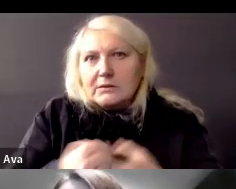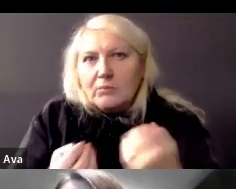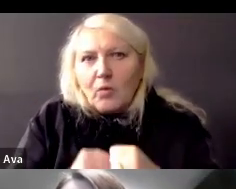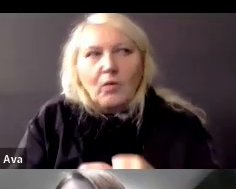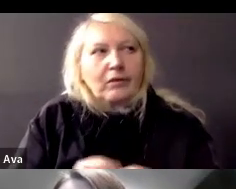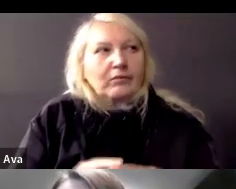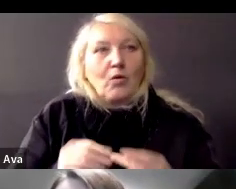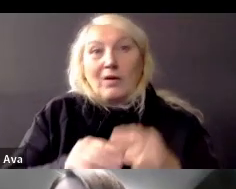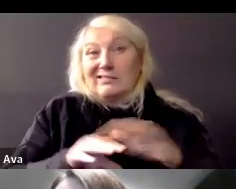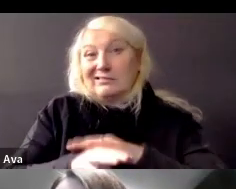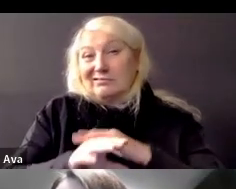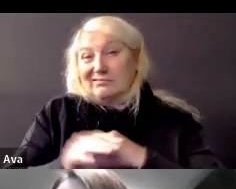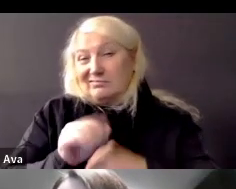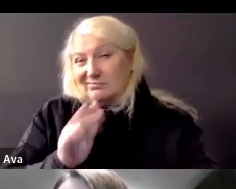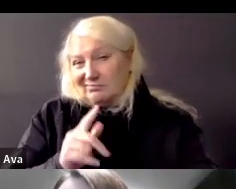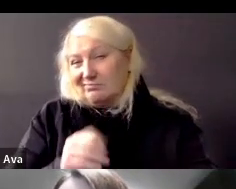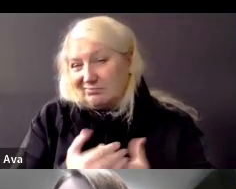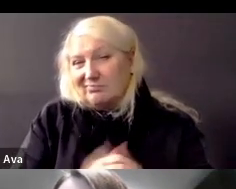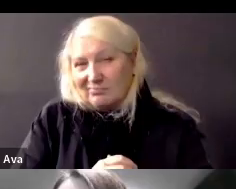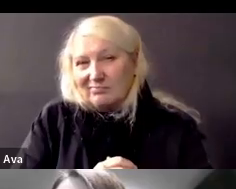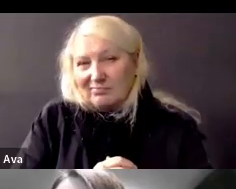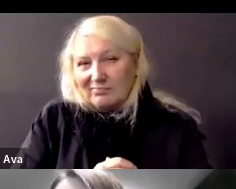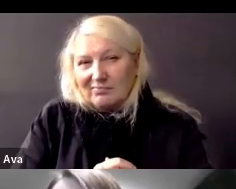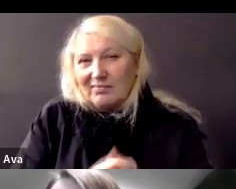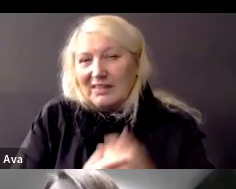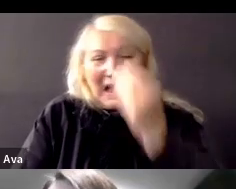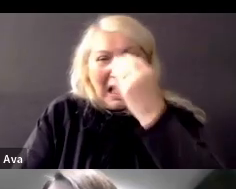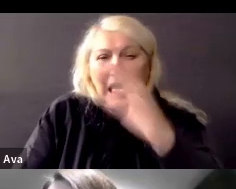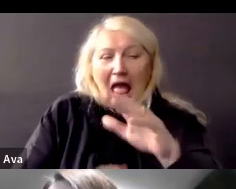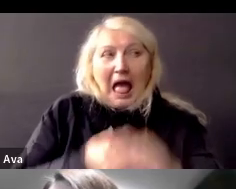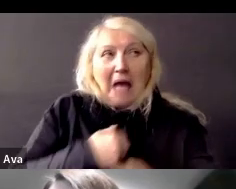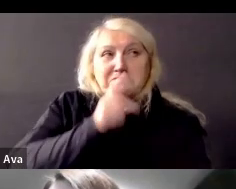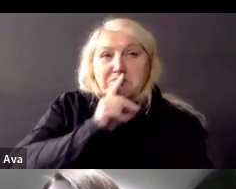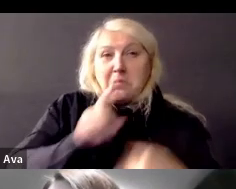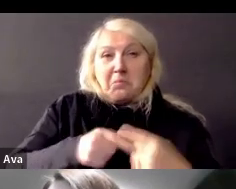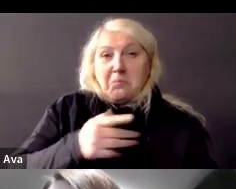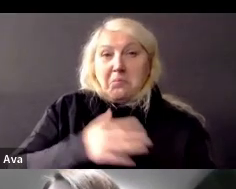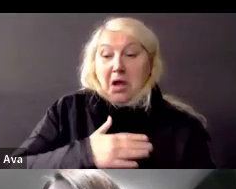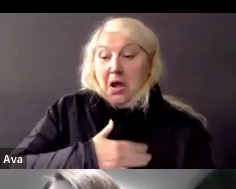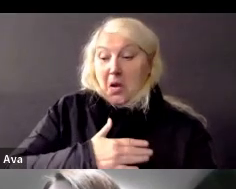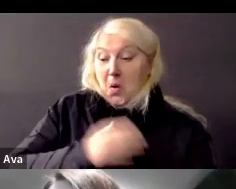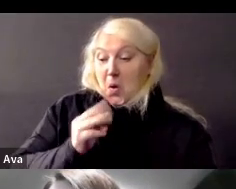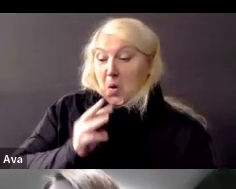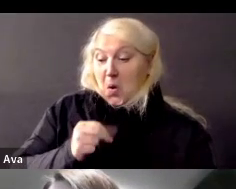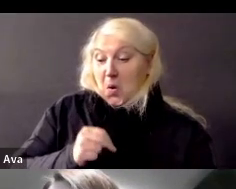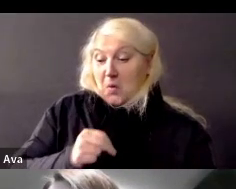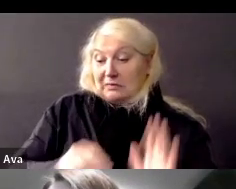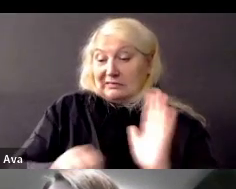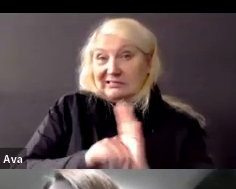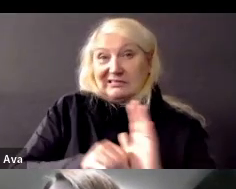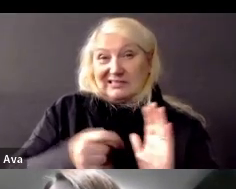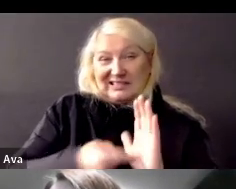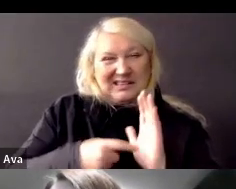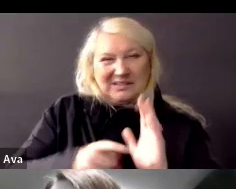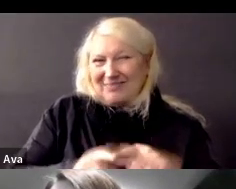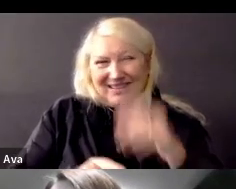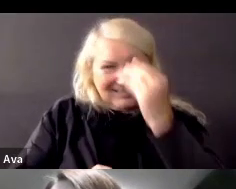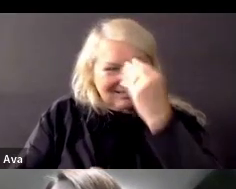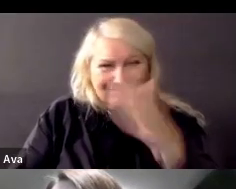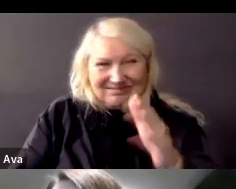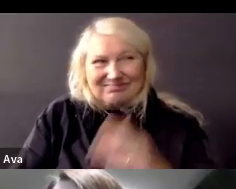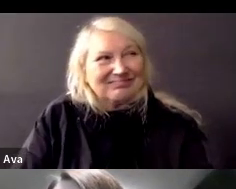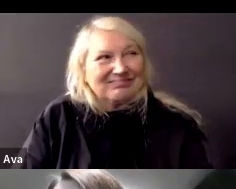I'm not under any illusion whether I'm talking about my own individual needs, but clearly access to